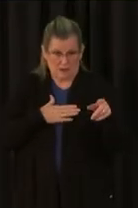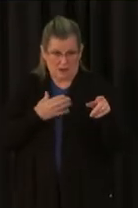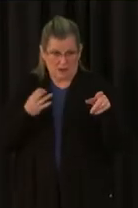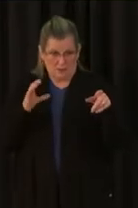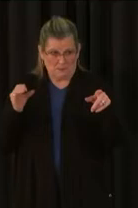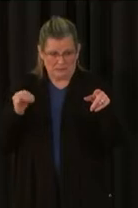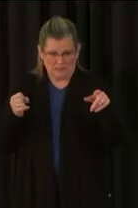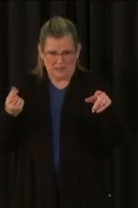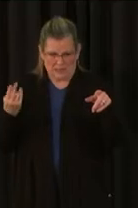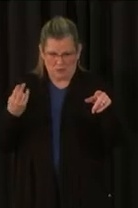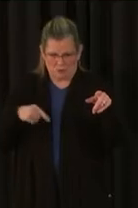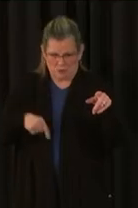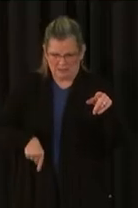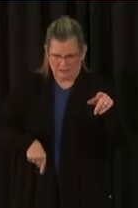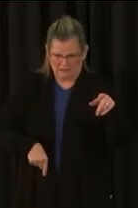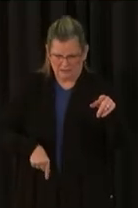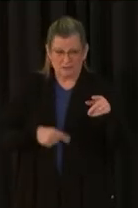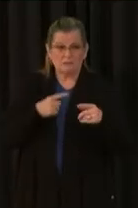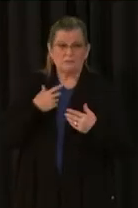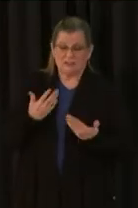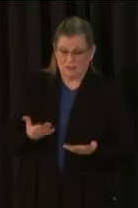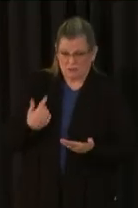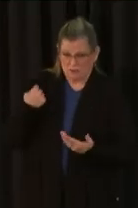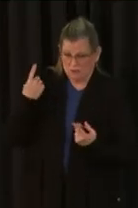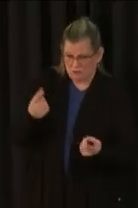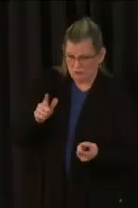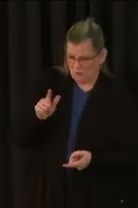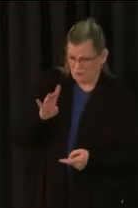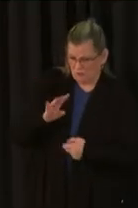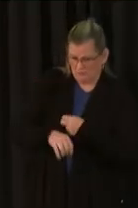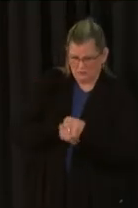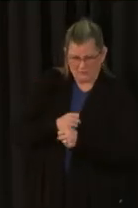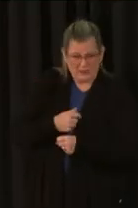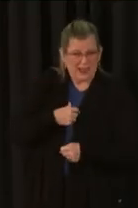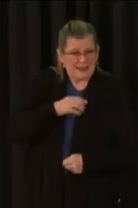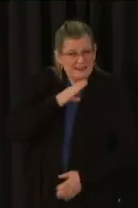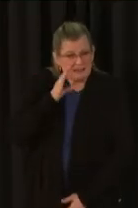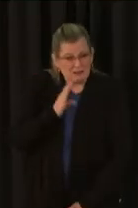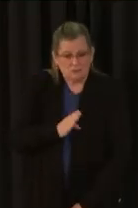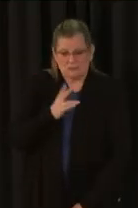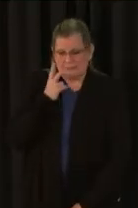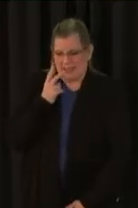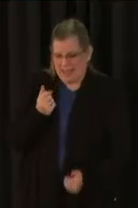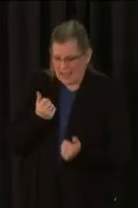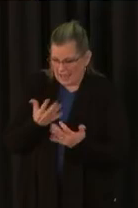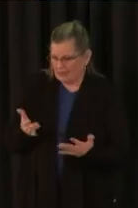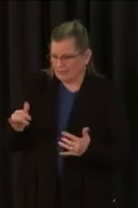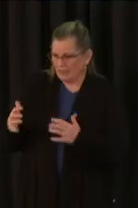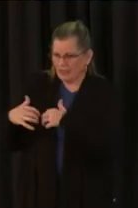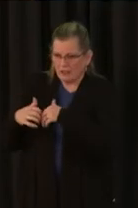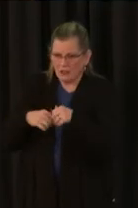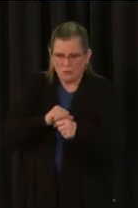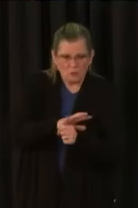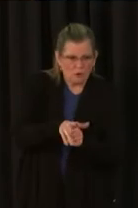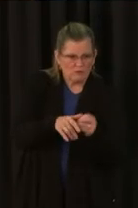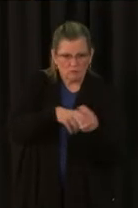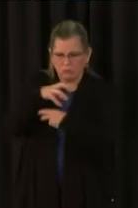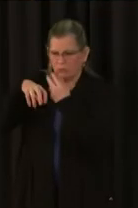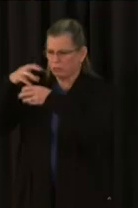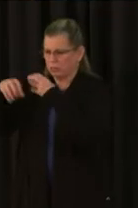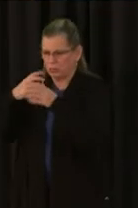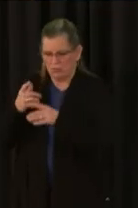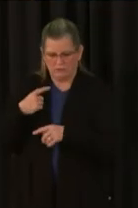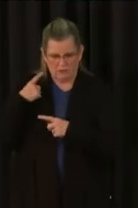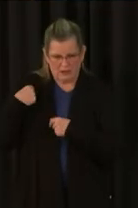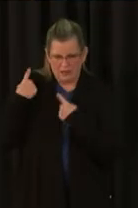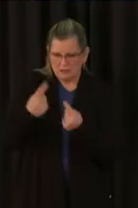been in existence for 24 years. We've never seen anything like this. We serve leading nonprofits